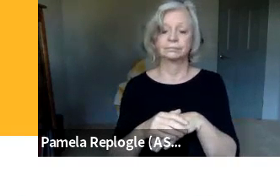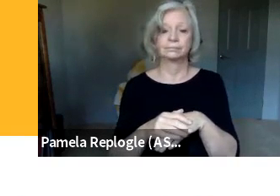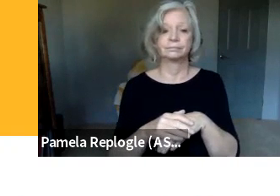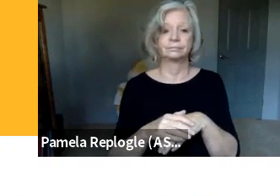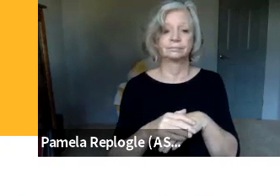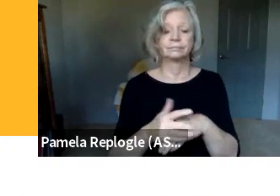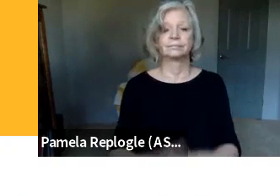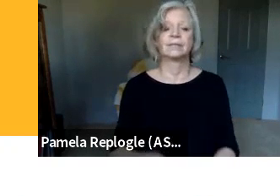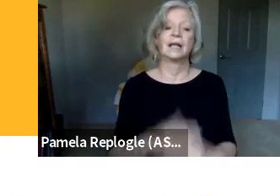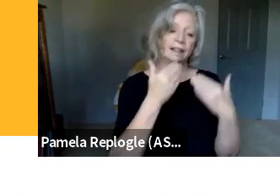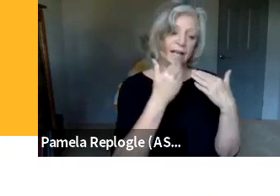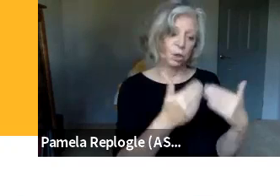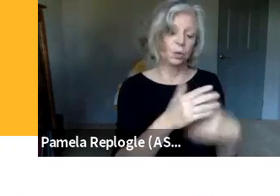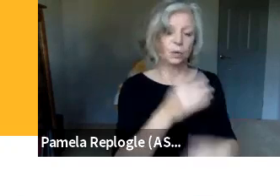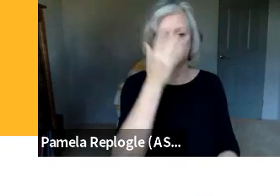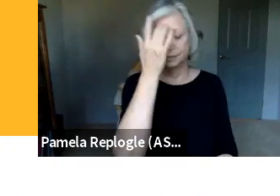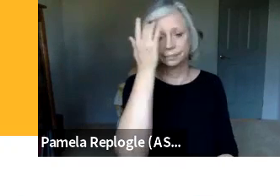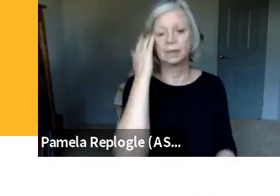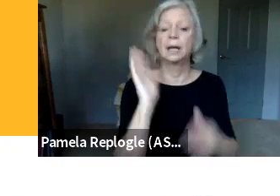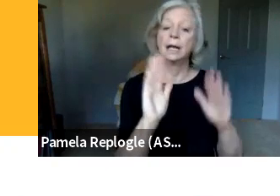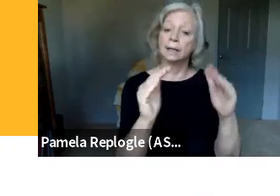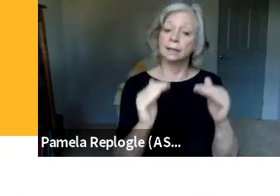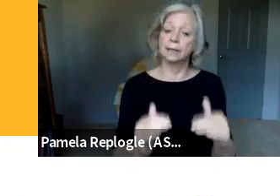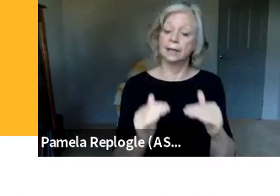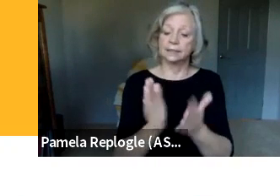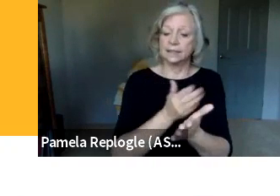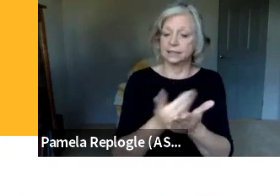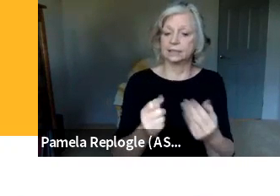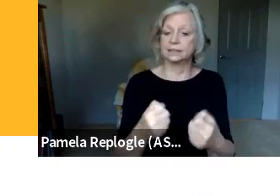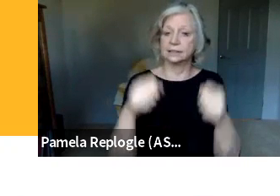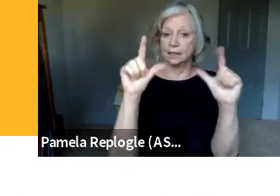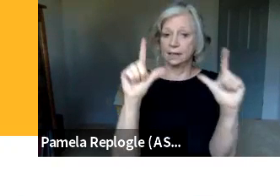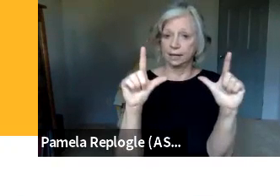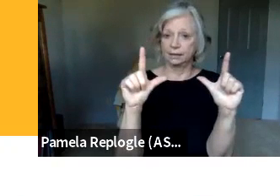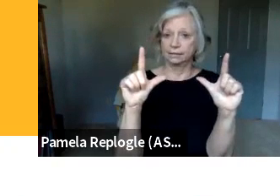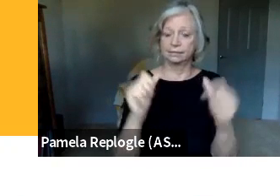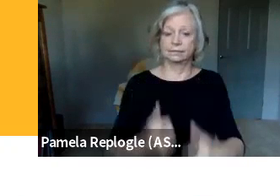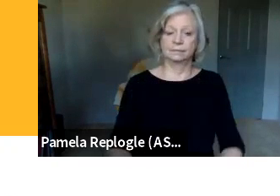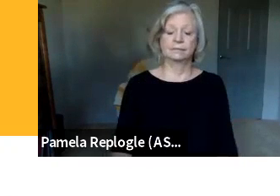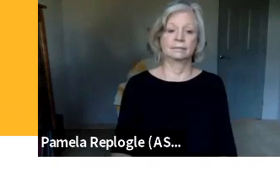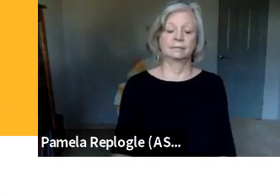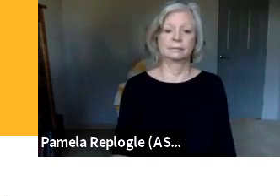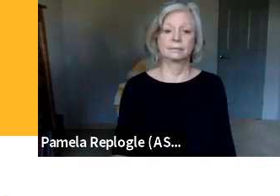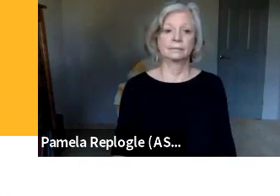Thank you. Moving on to our next section. Next slide, please, Maylene.